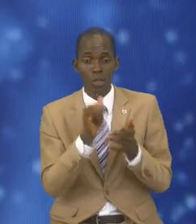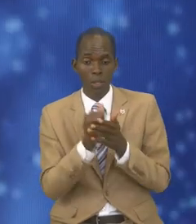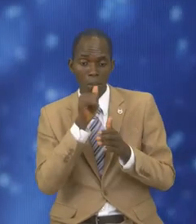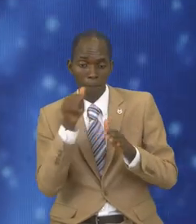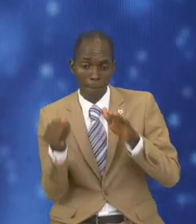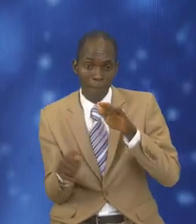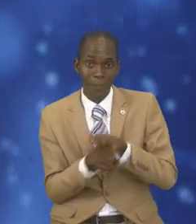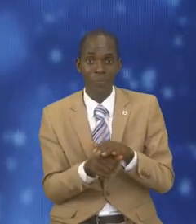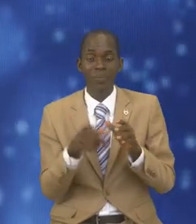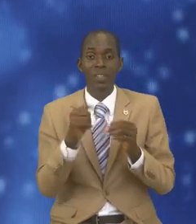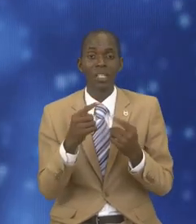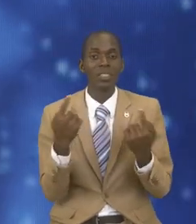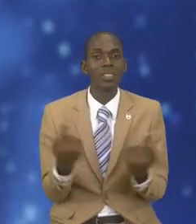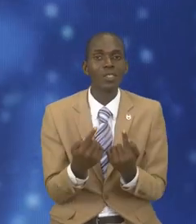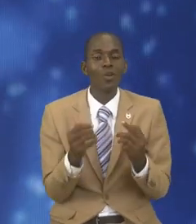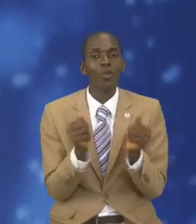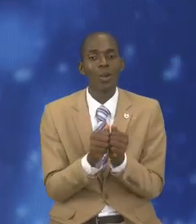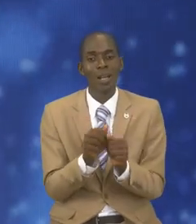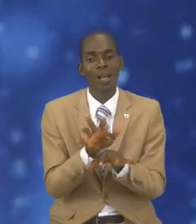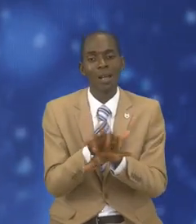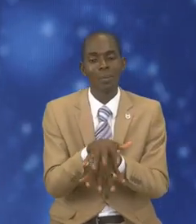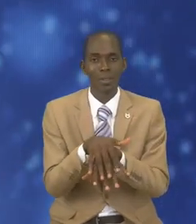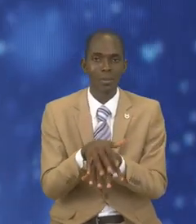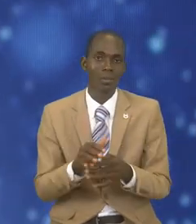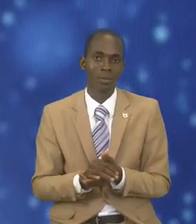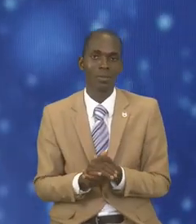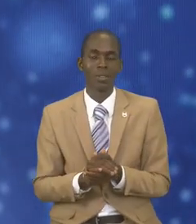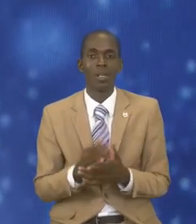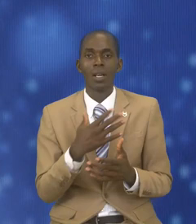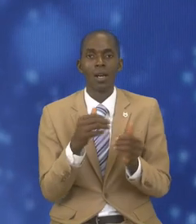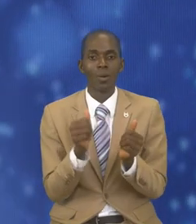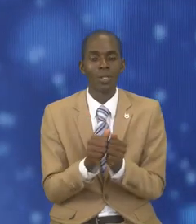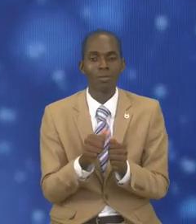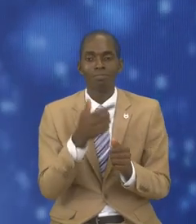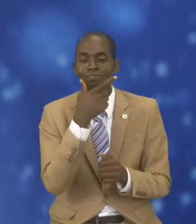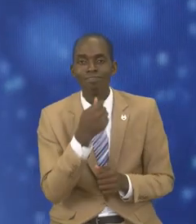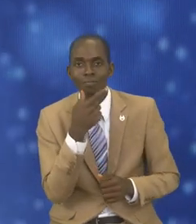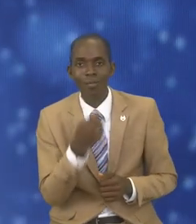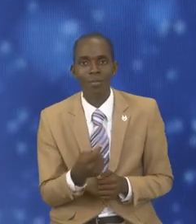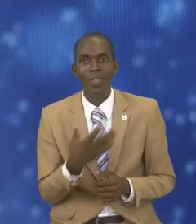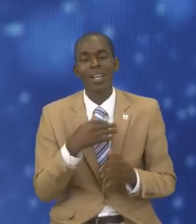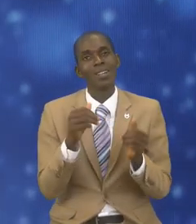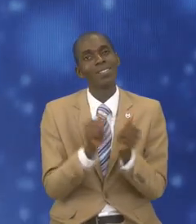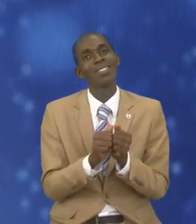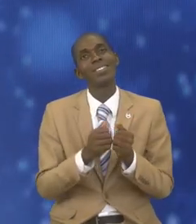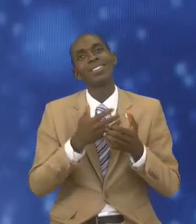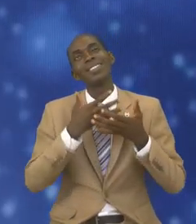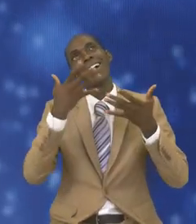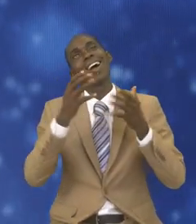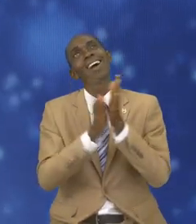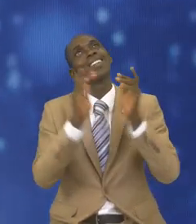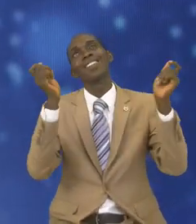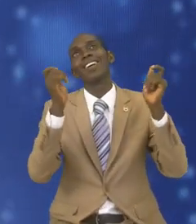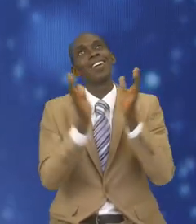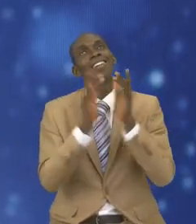sin with hypocrisy and with pretense. I was shouting, hallelujah, amen,